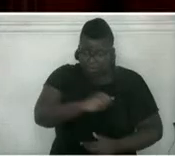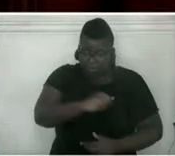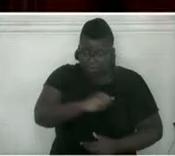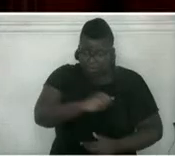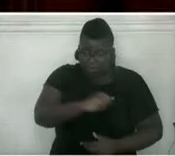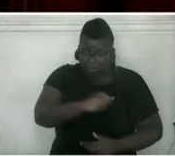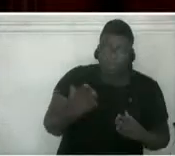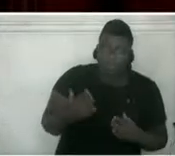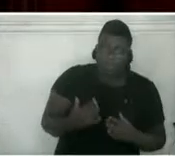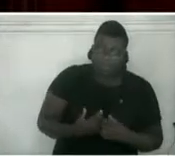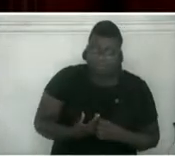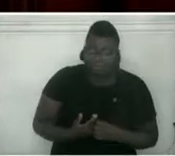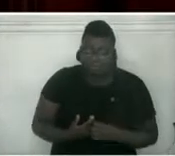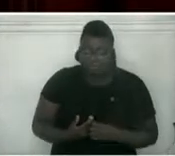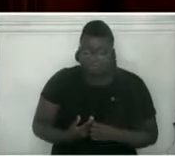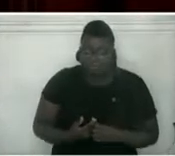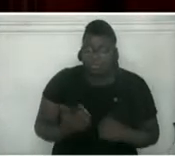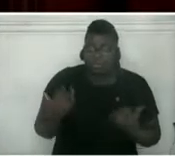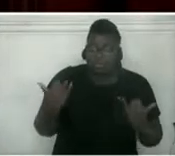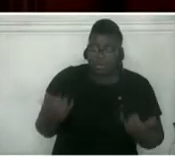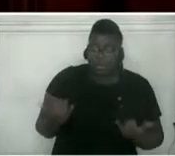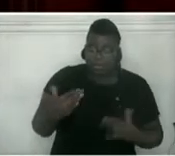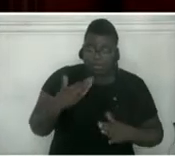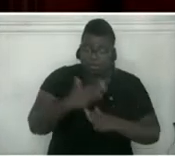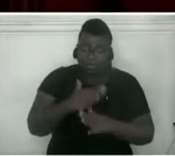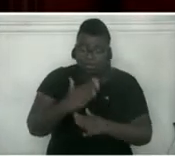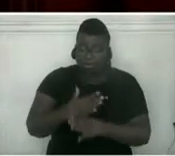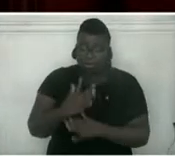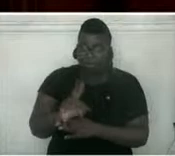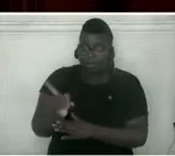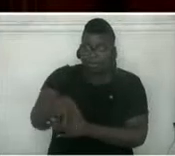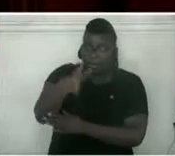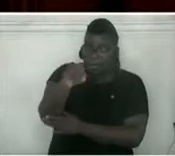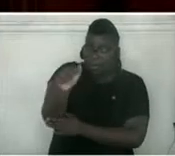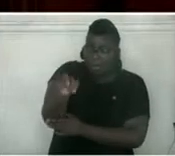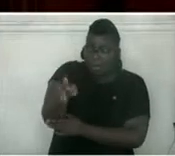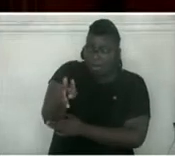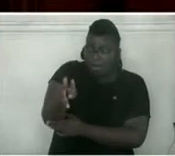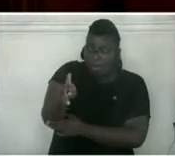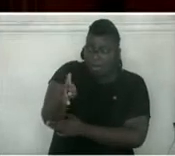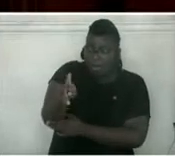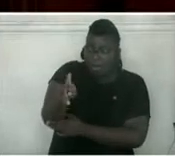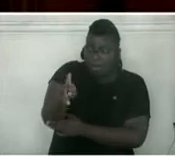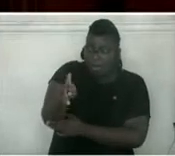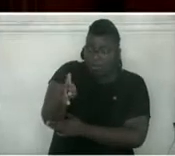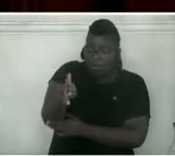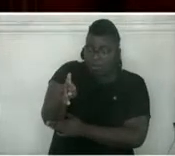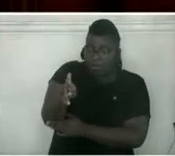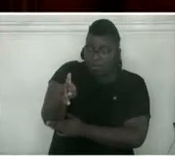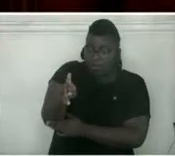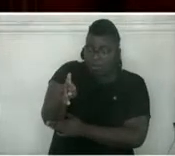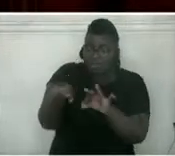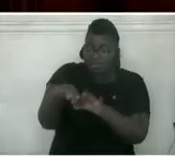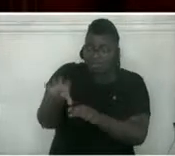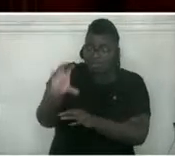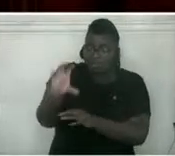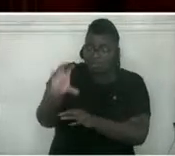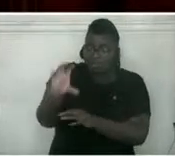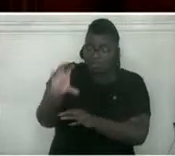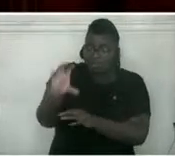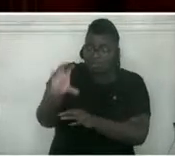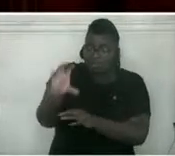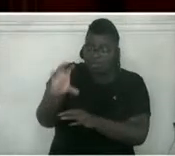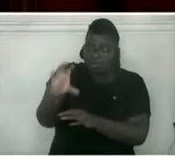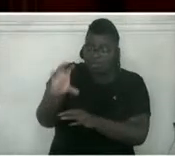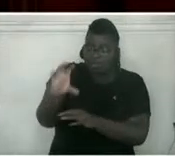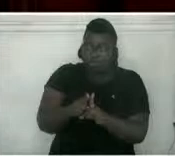within agriculture. We are working on Marula value chain, which The department is partnering with